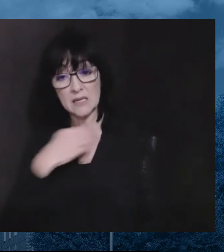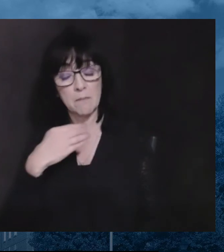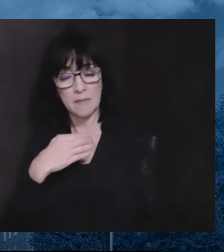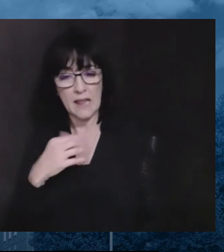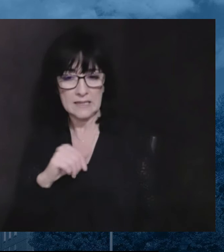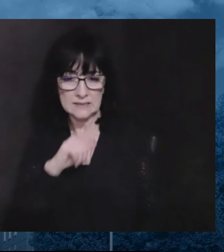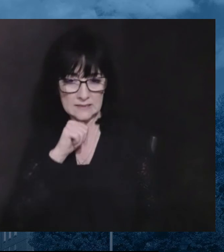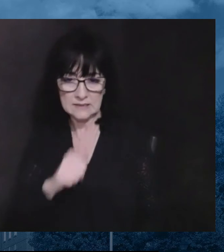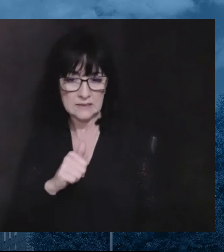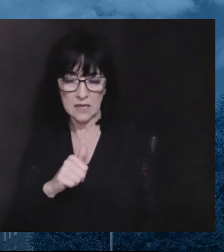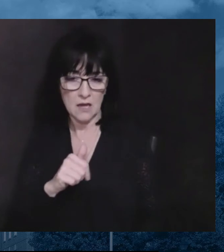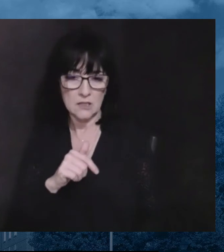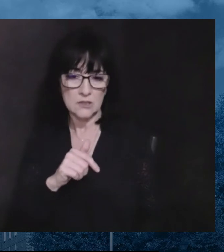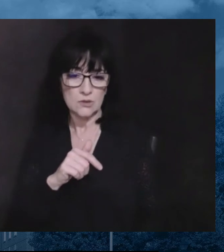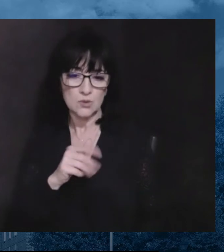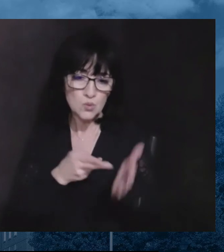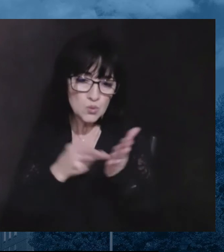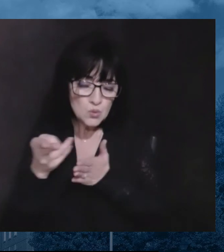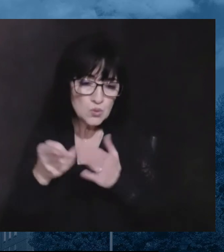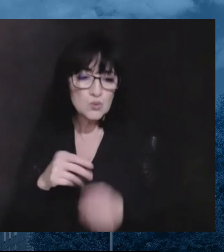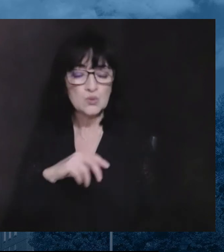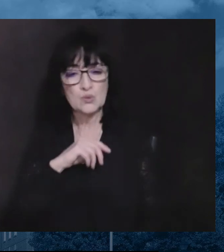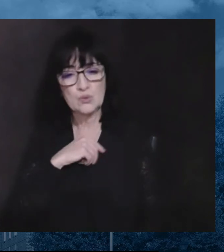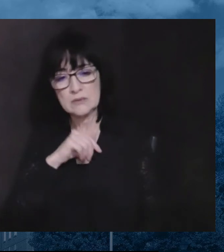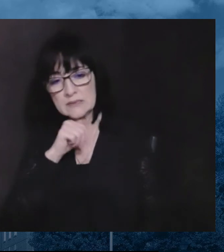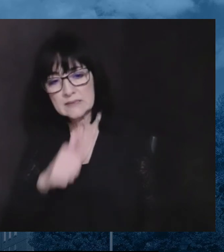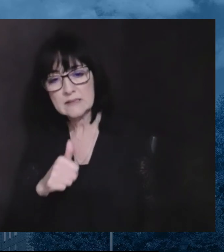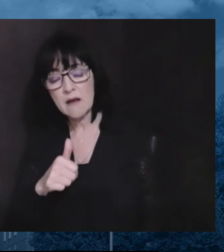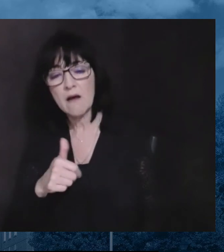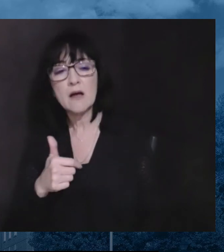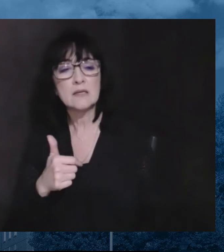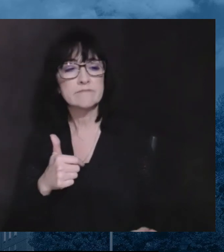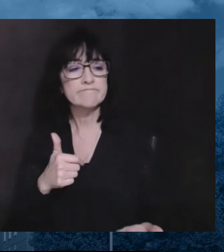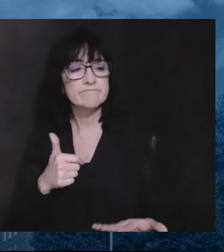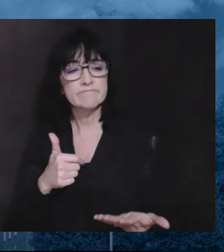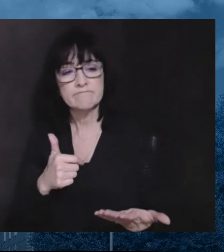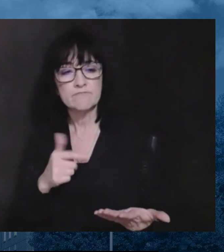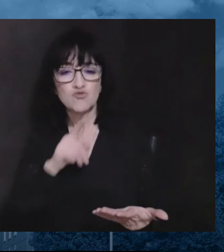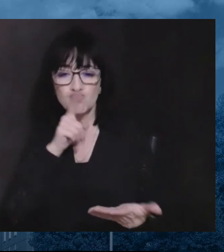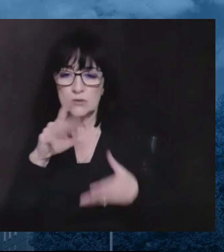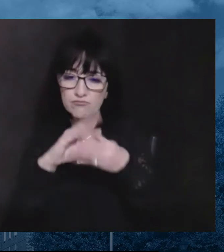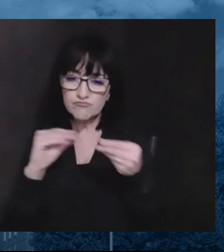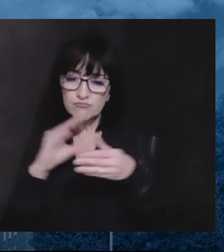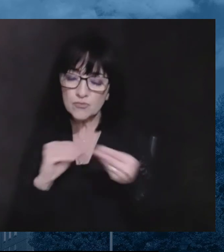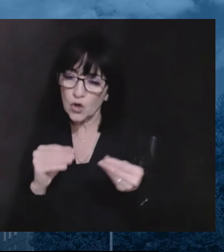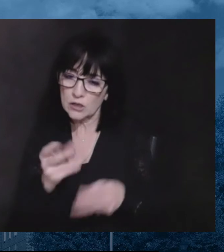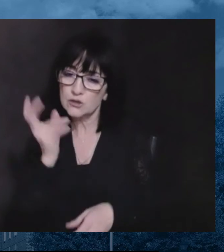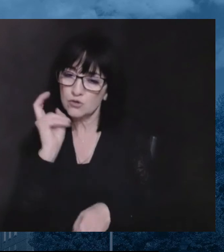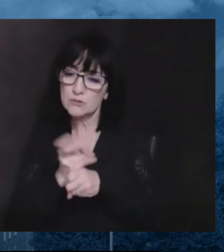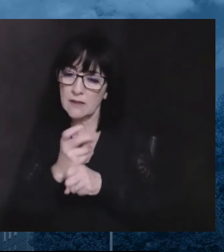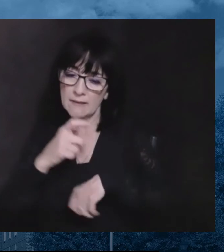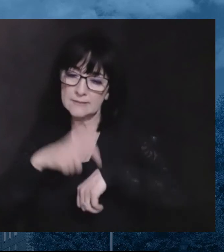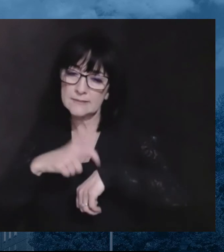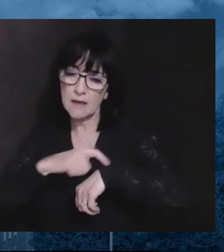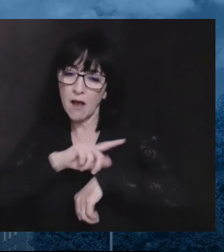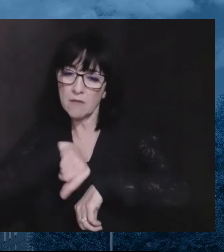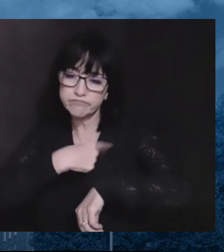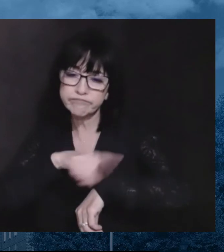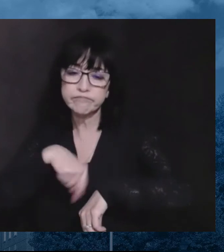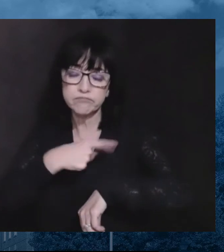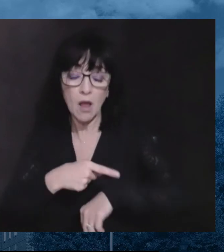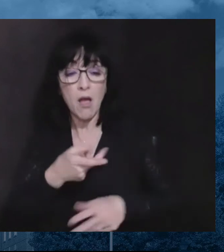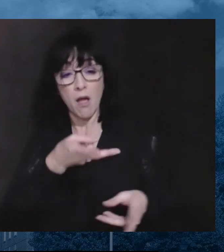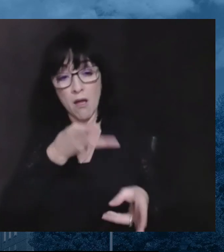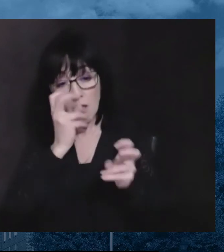always difficult to sort out fact from fiction. I get that my